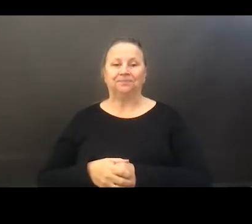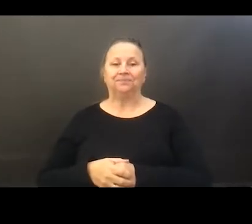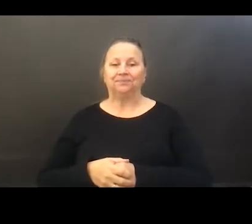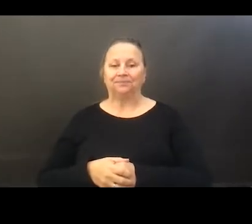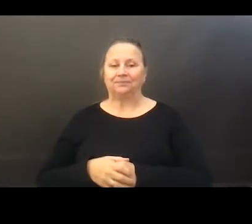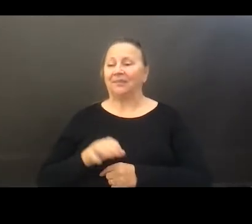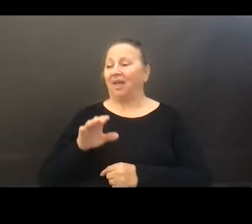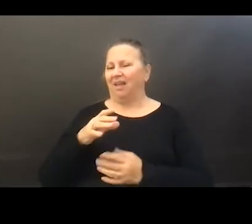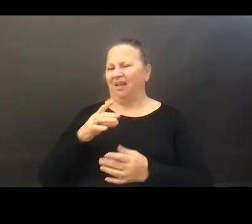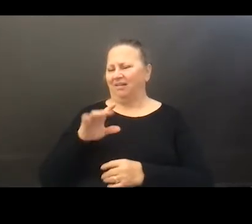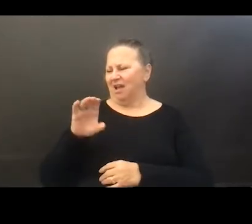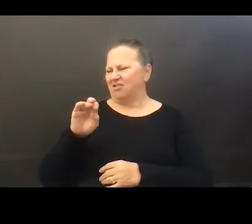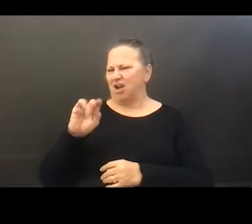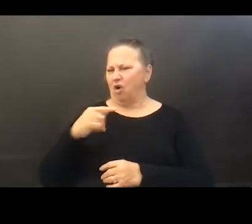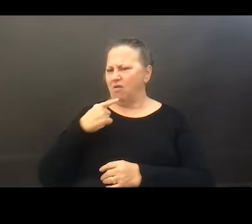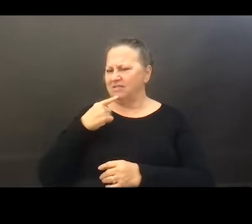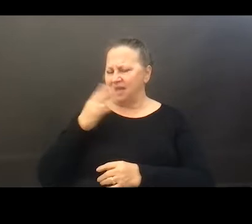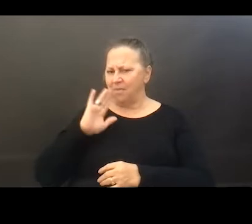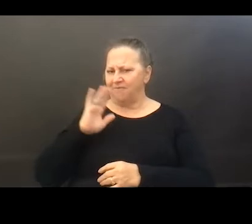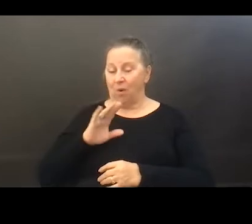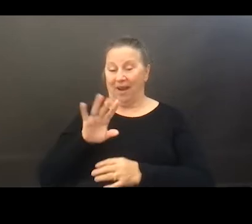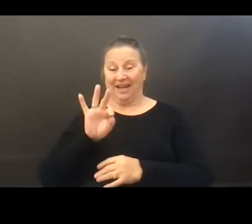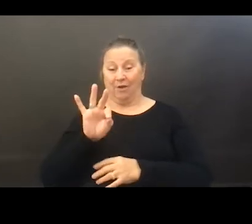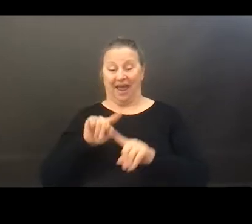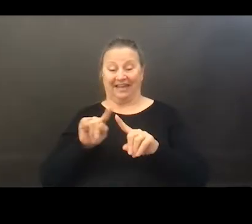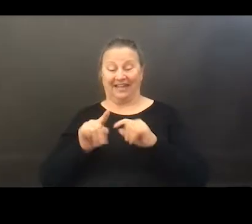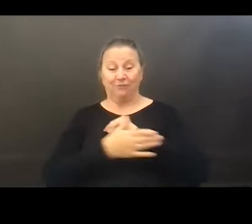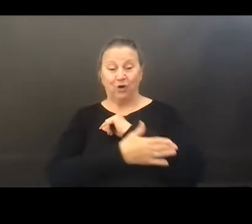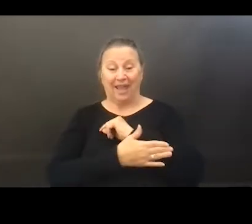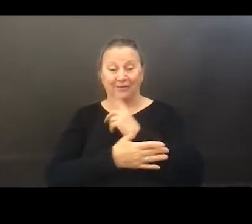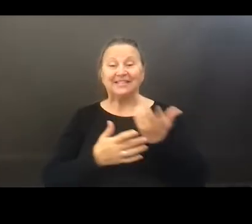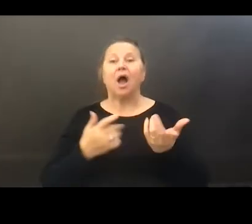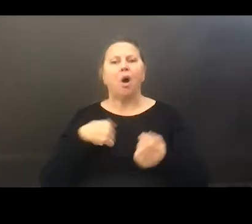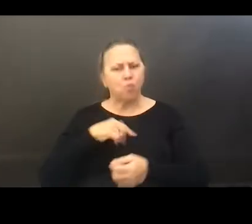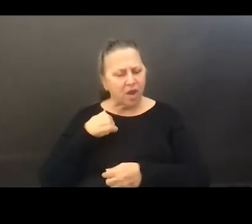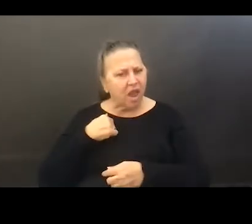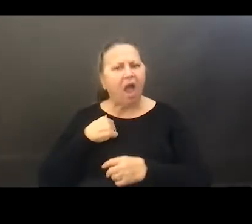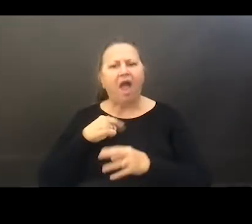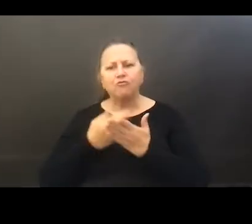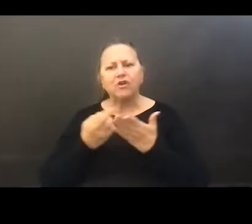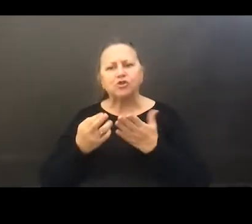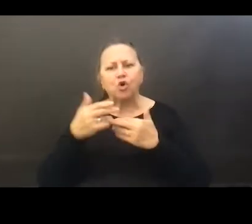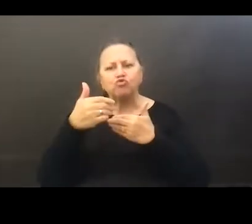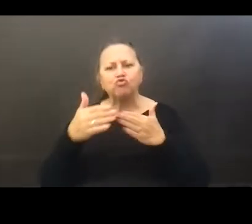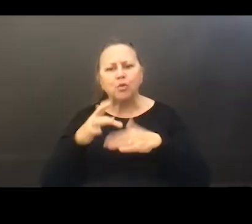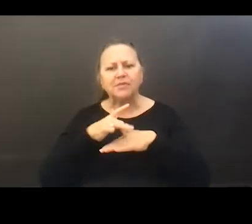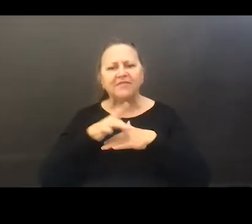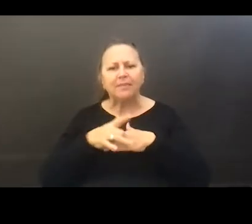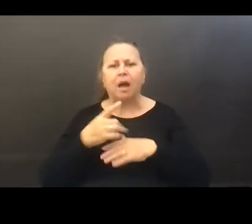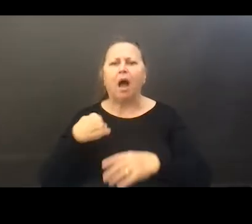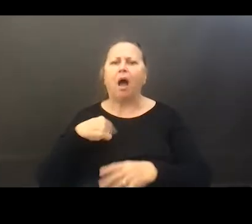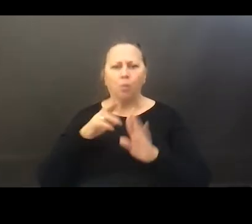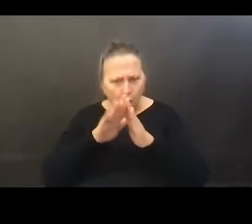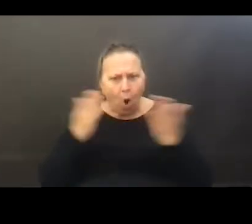And as Carl mentioned, in our 9 counties, we have our resource rooms available to you. We are open and we have staff ready